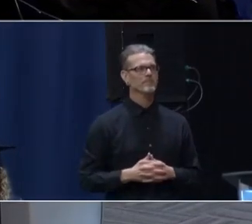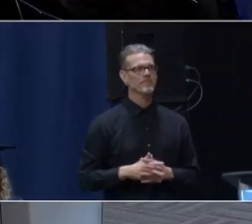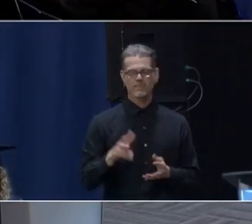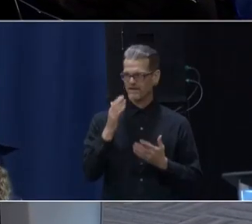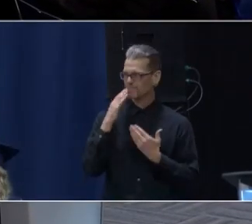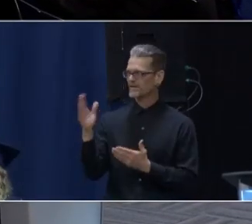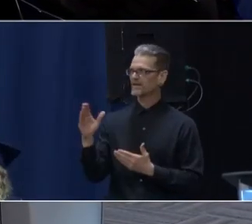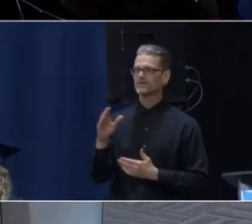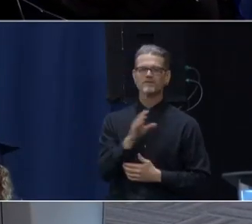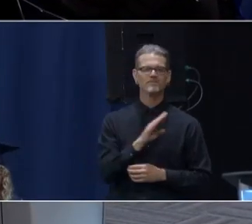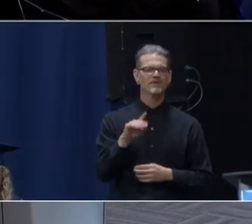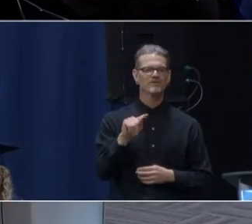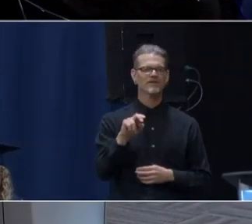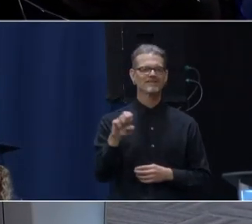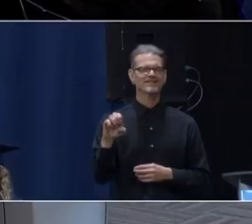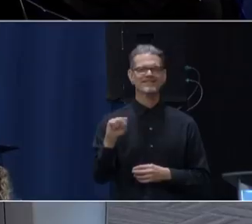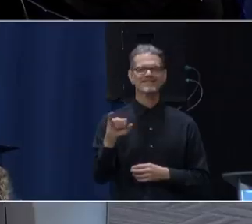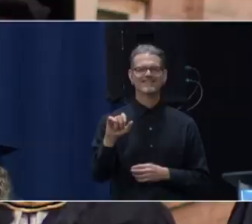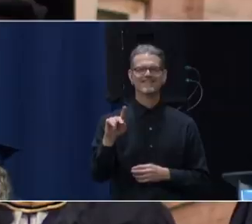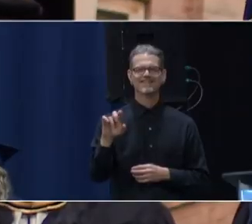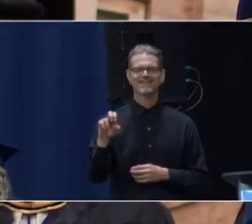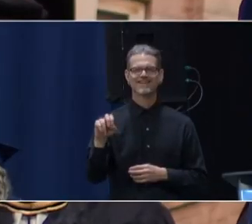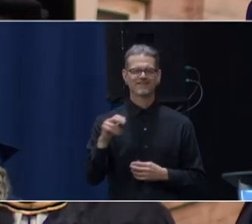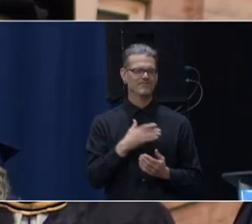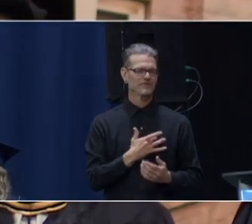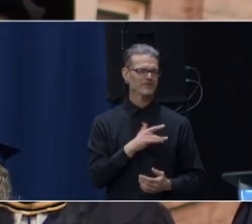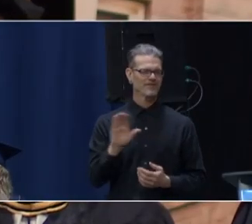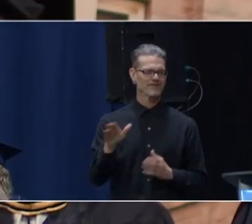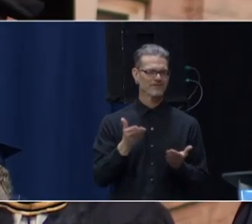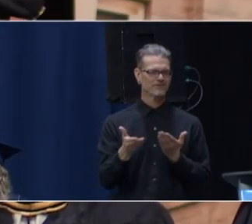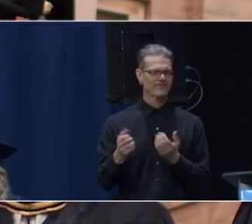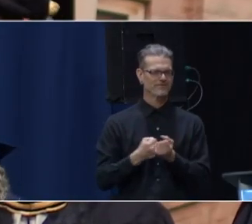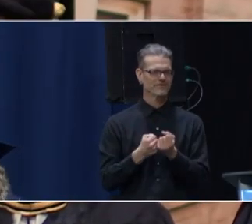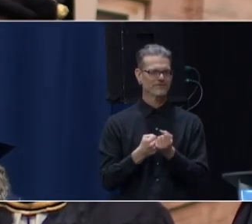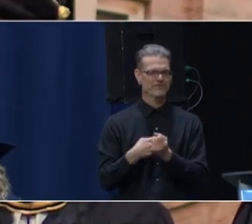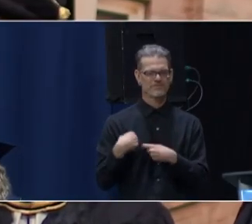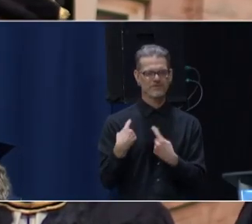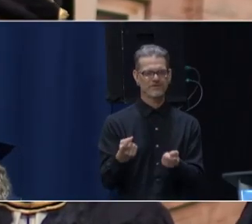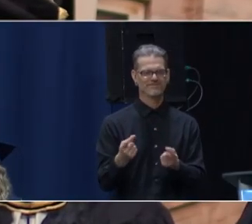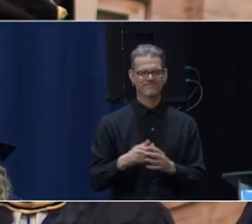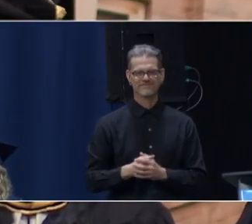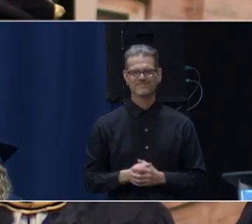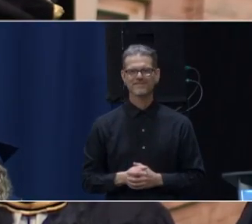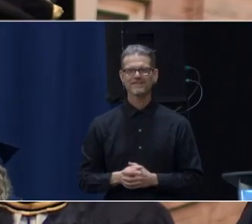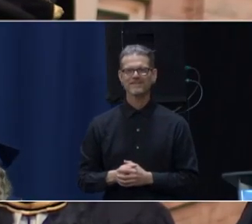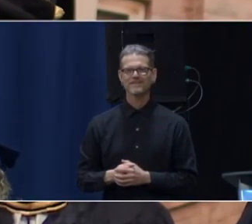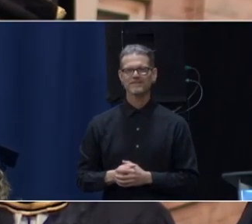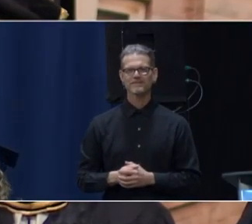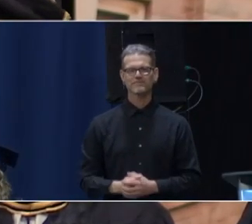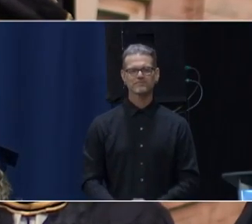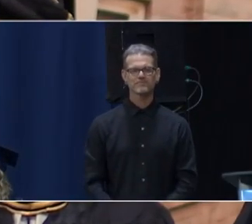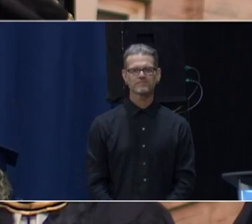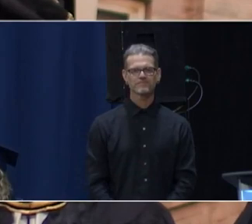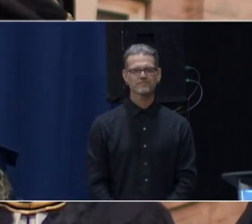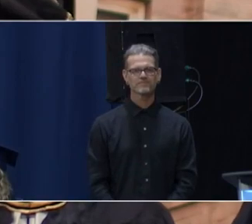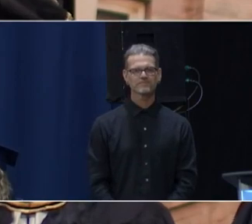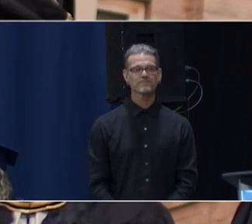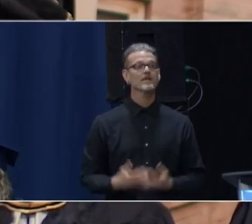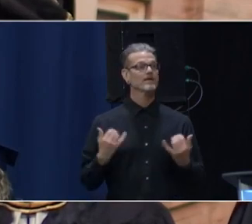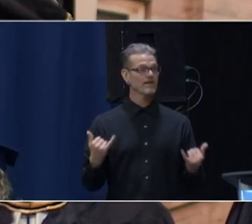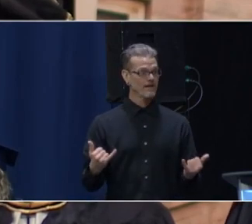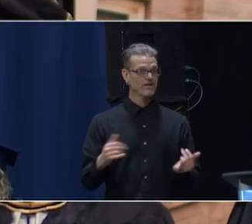Thank you, Trustee Sinden. We appreciate your tremendous service and support of your alma mater. Will the